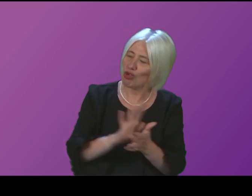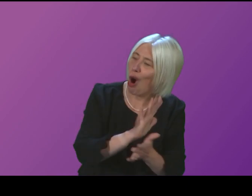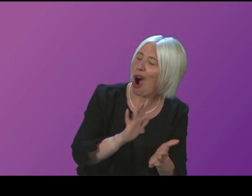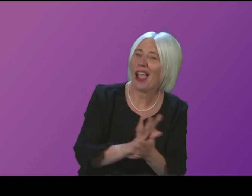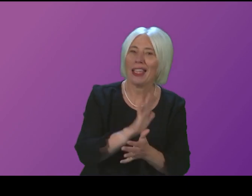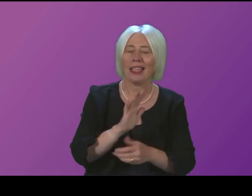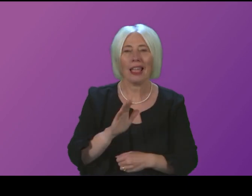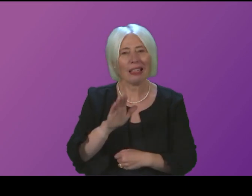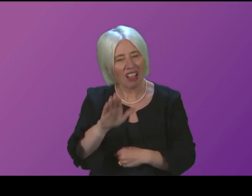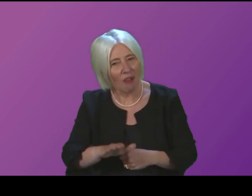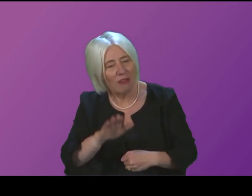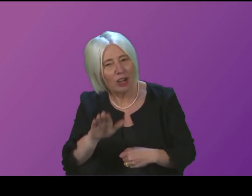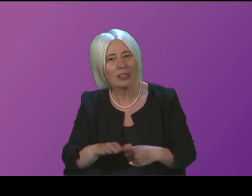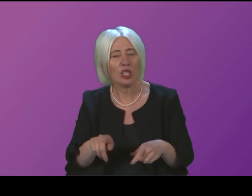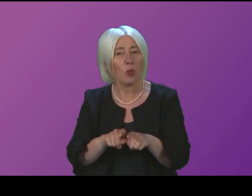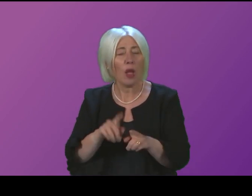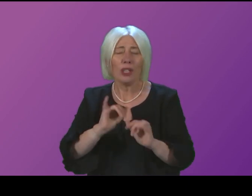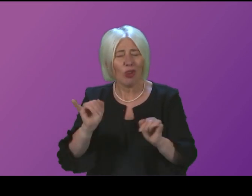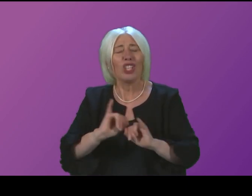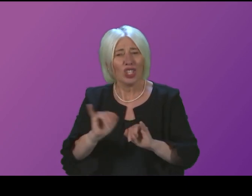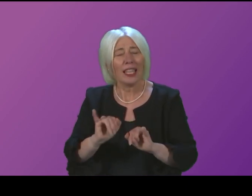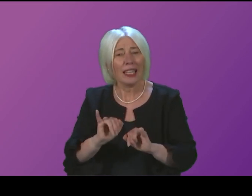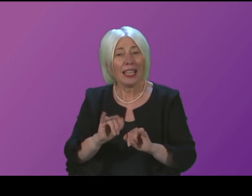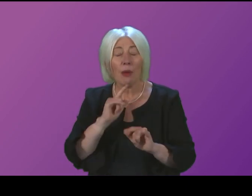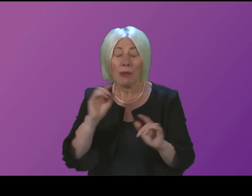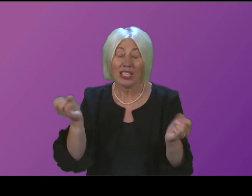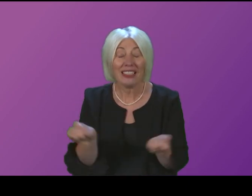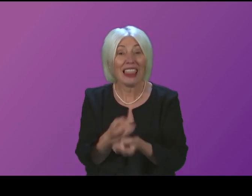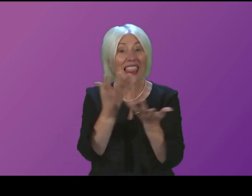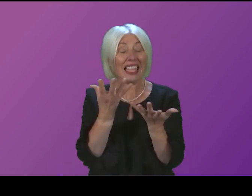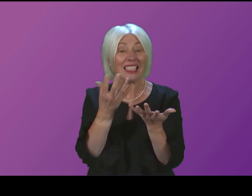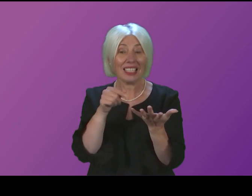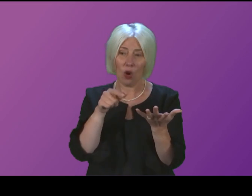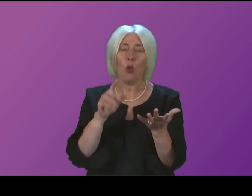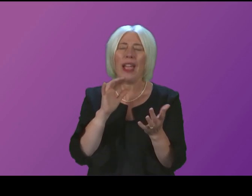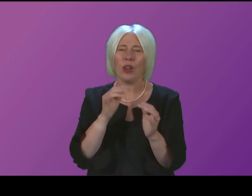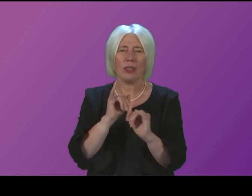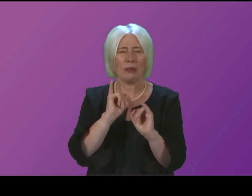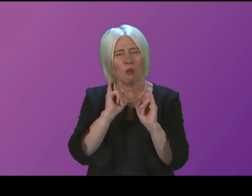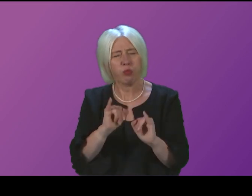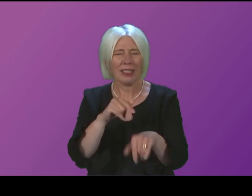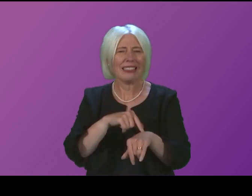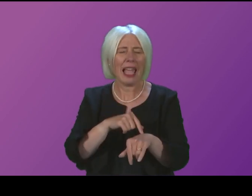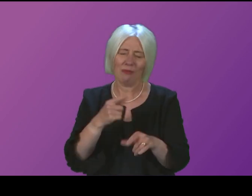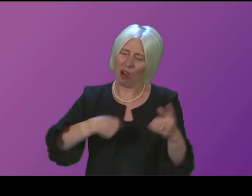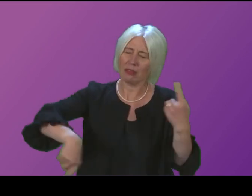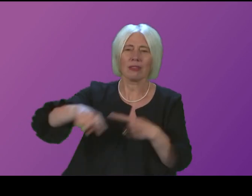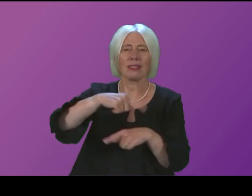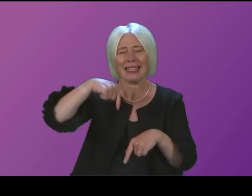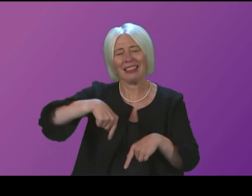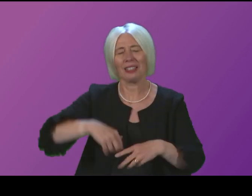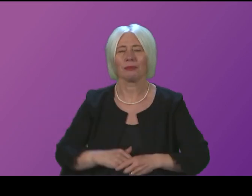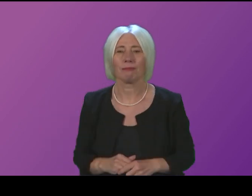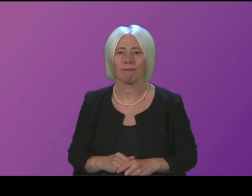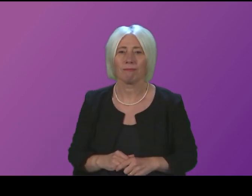comfort at times of national tragedy. And she brought light at our nation's darkest moments. We